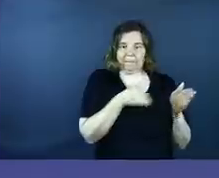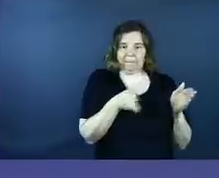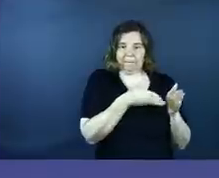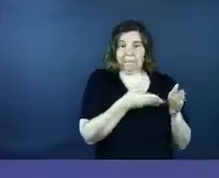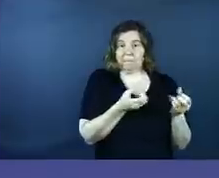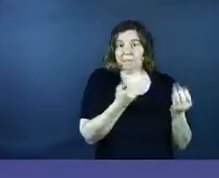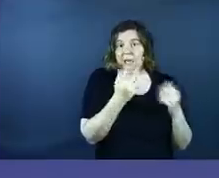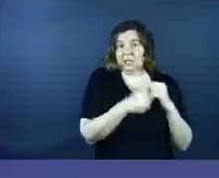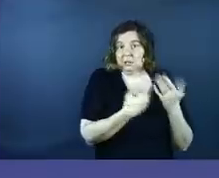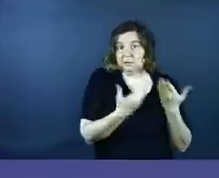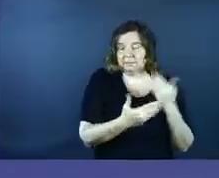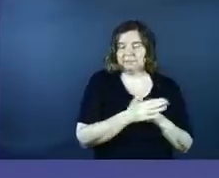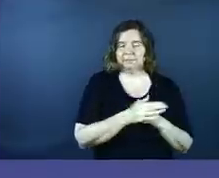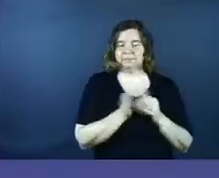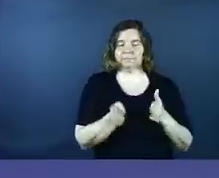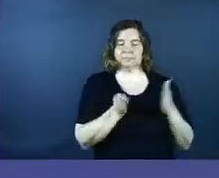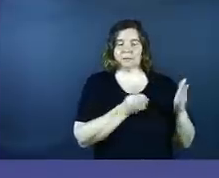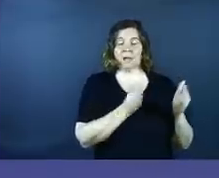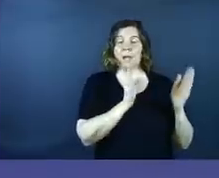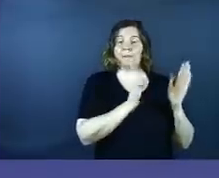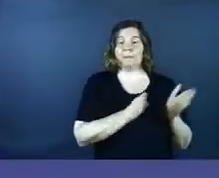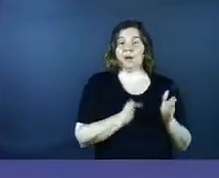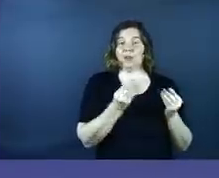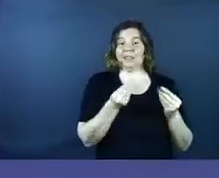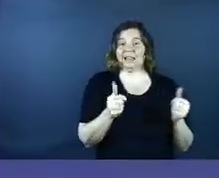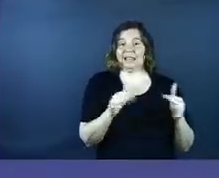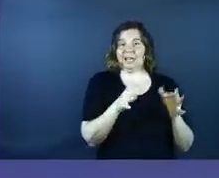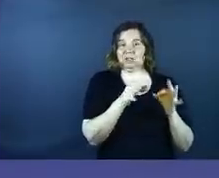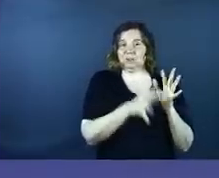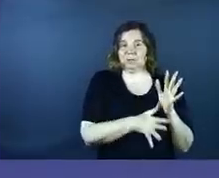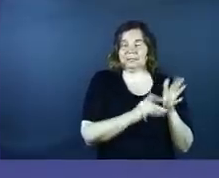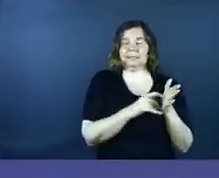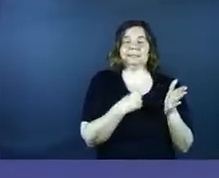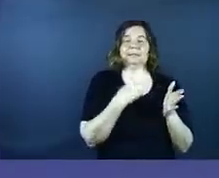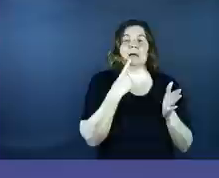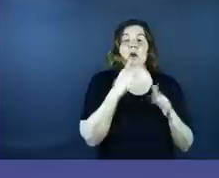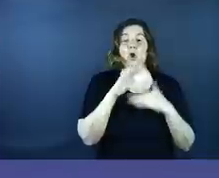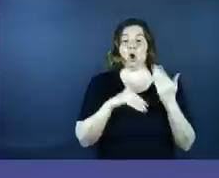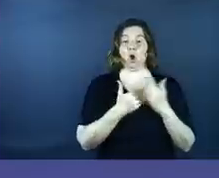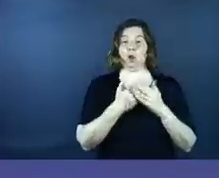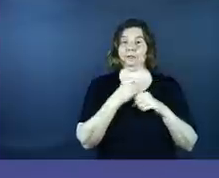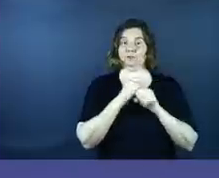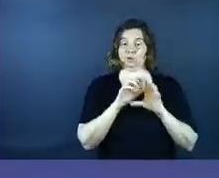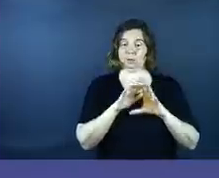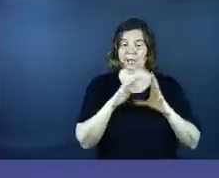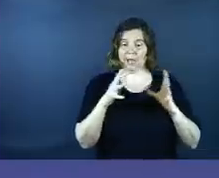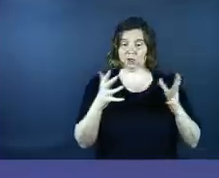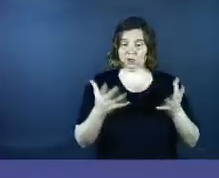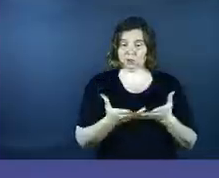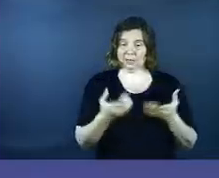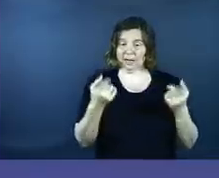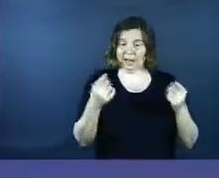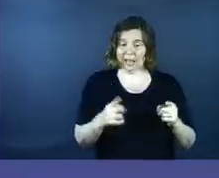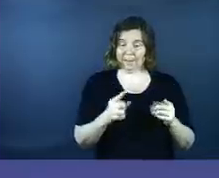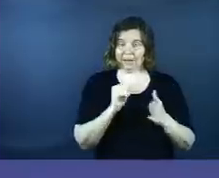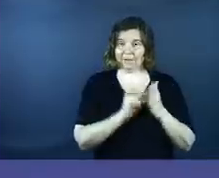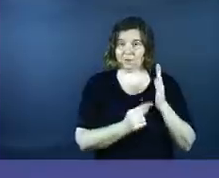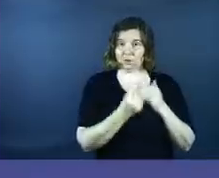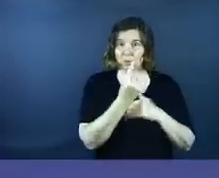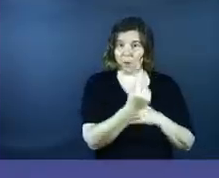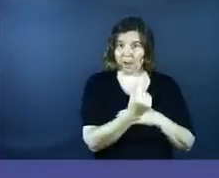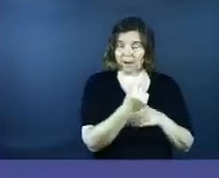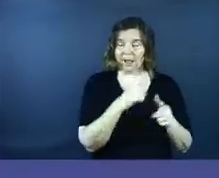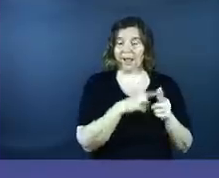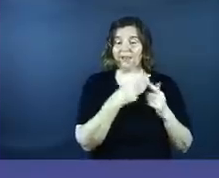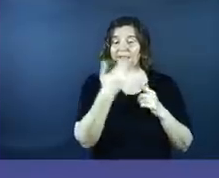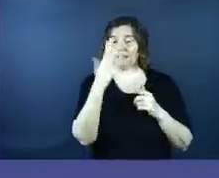of years. There's a preparing the land interpretation that says that all of creation happened in verse 1,